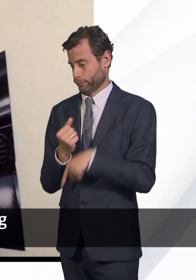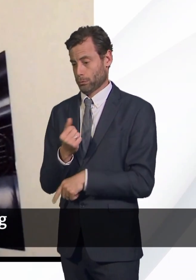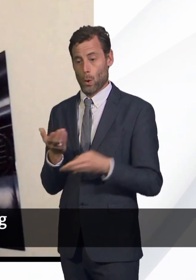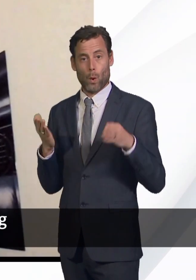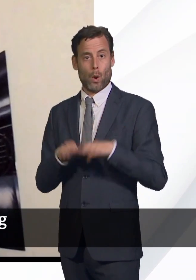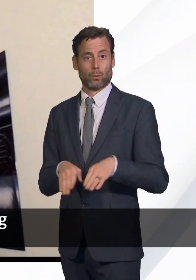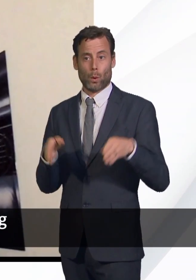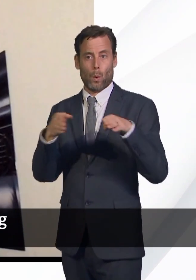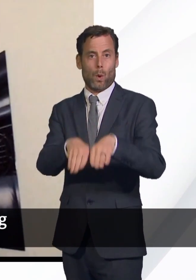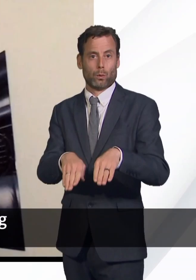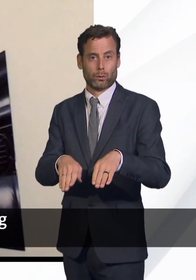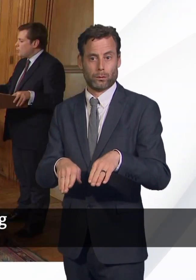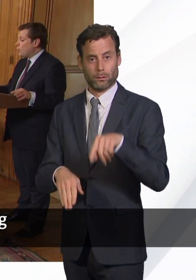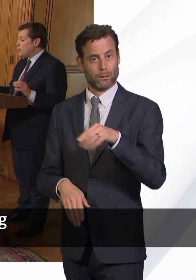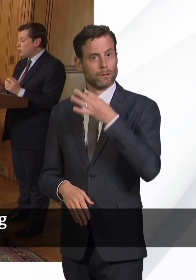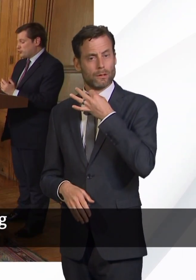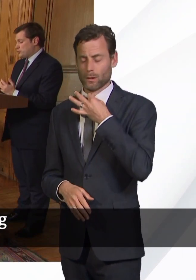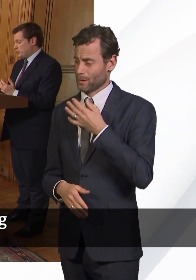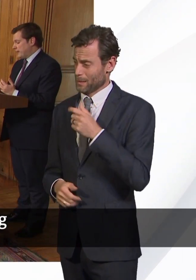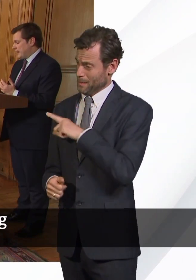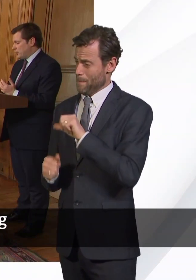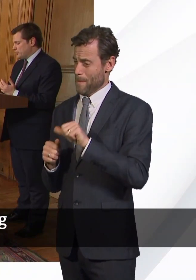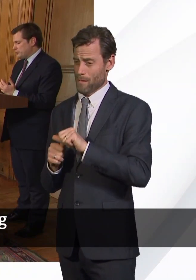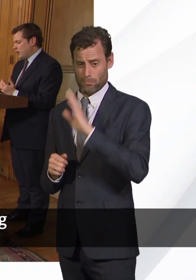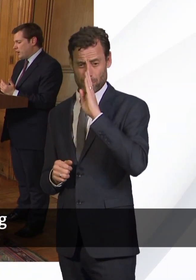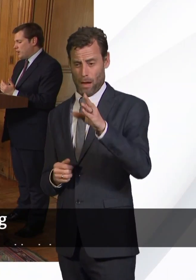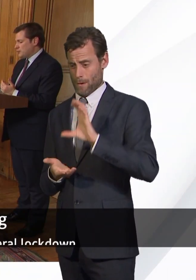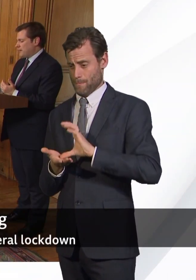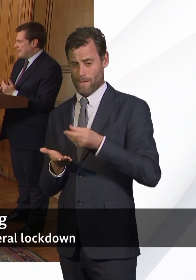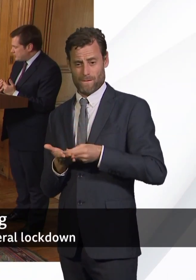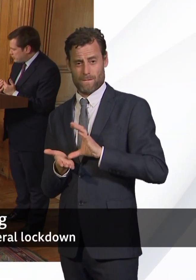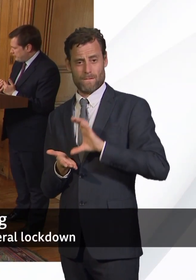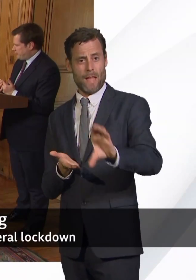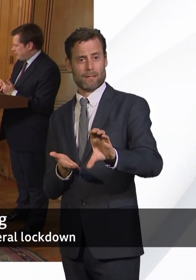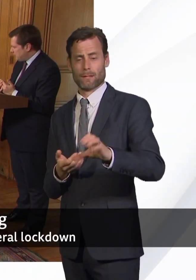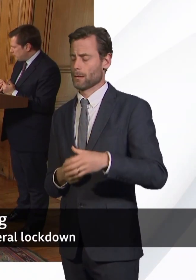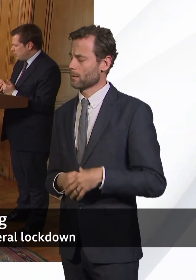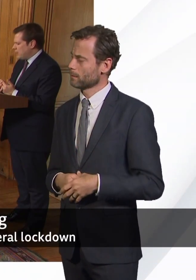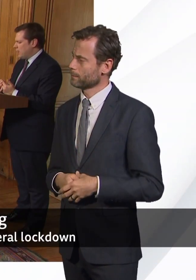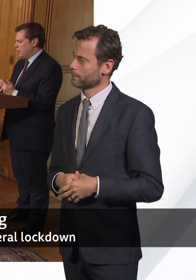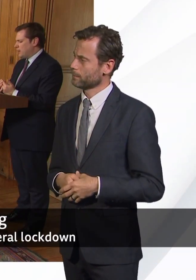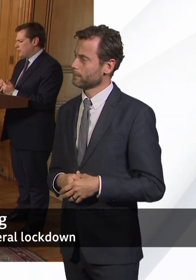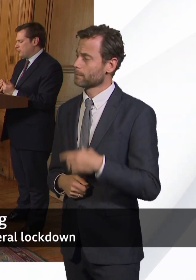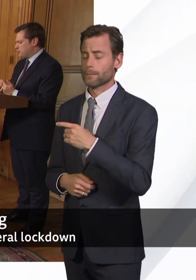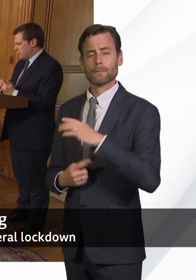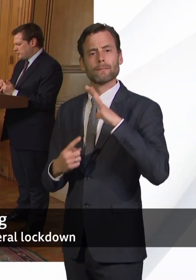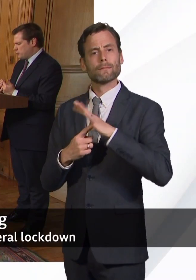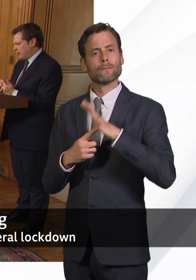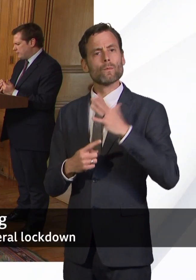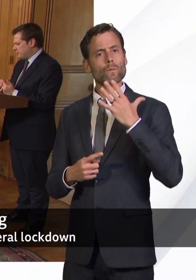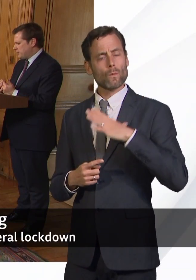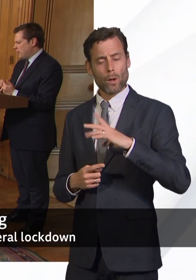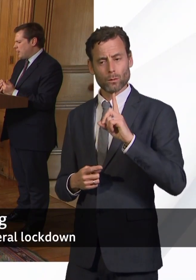out of the care home. Well, we want to ensure that care homes are financially sustainable through